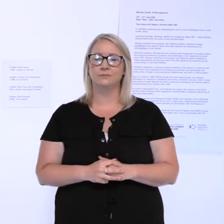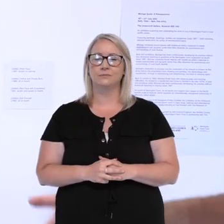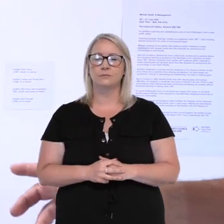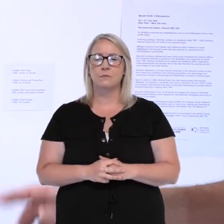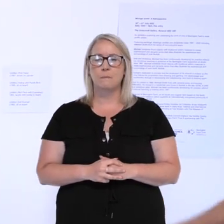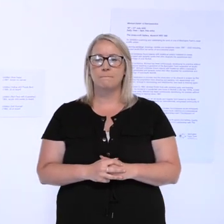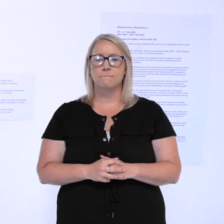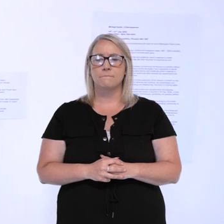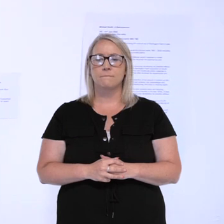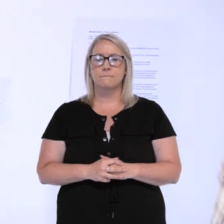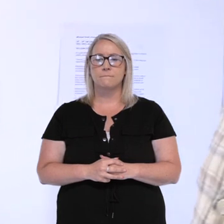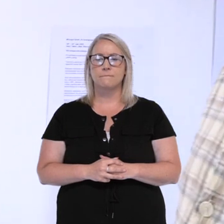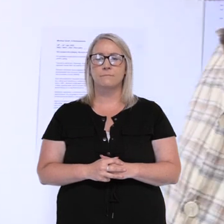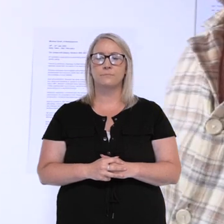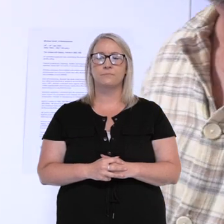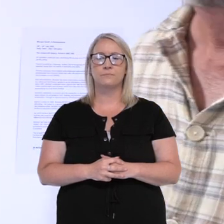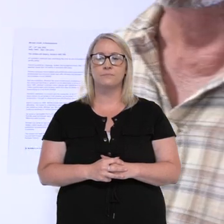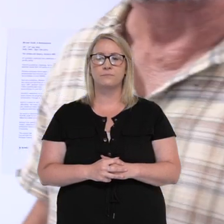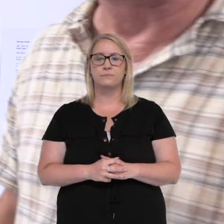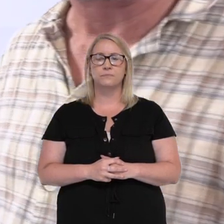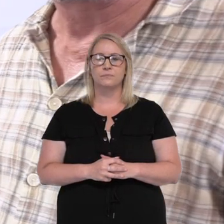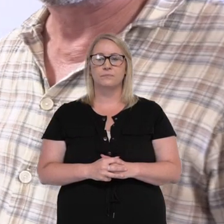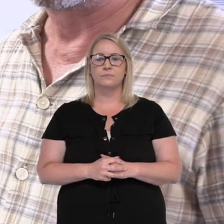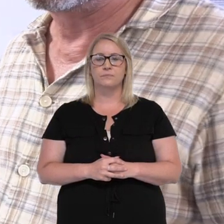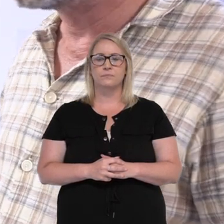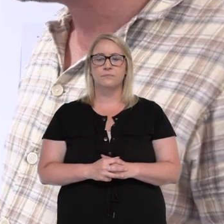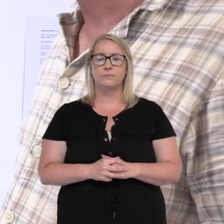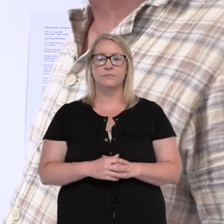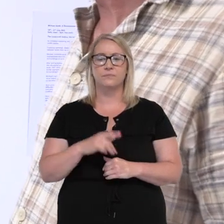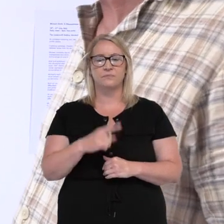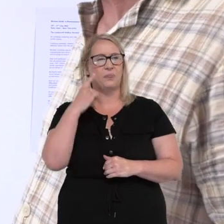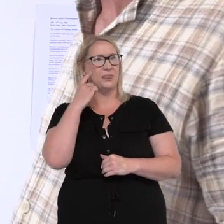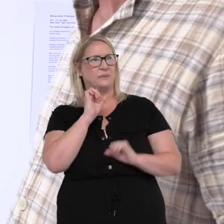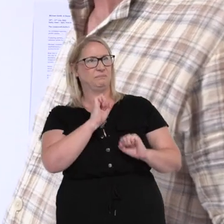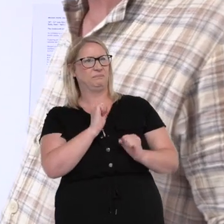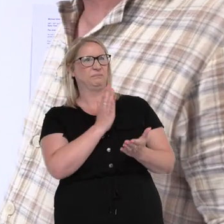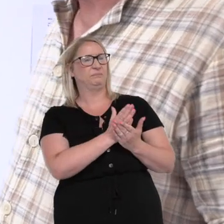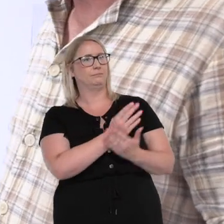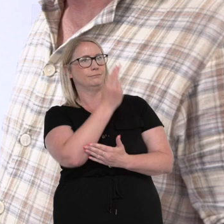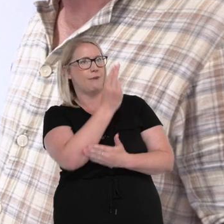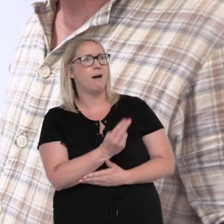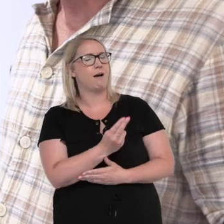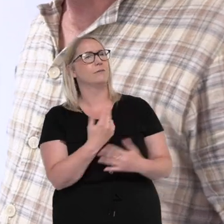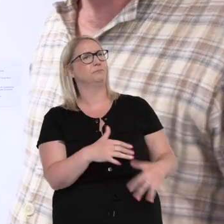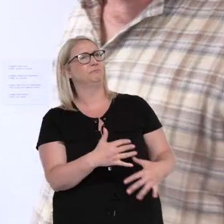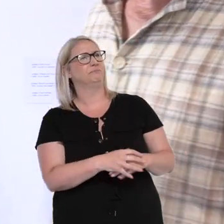And there's a few that we think possibly are self-portraits.